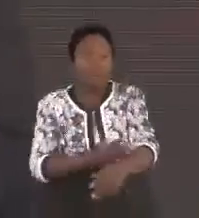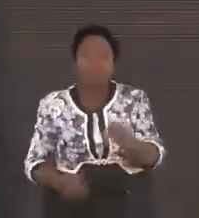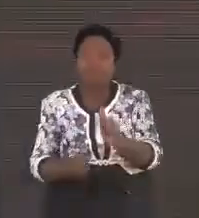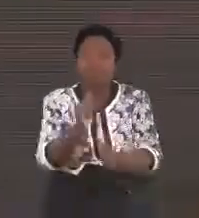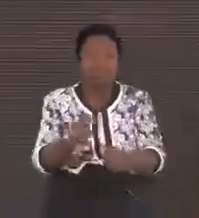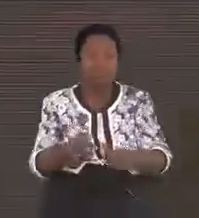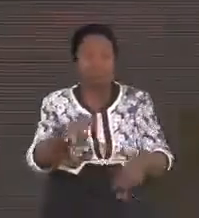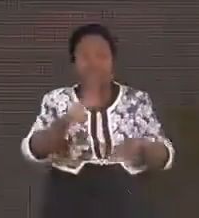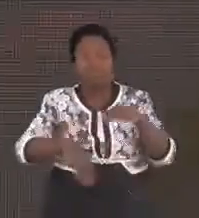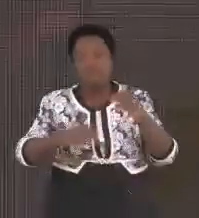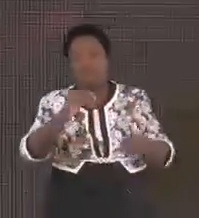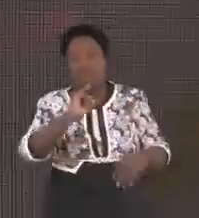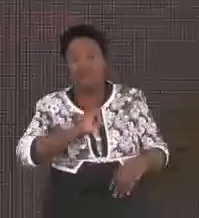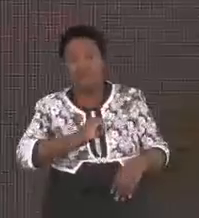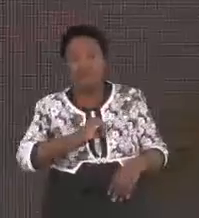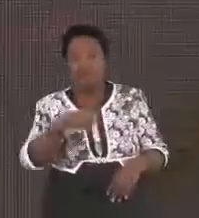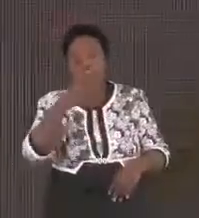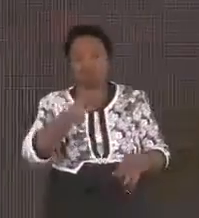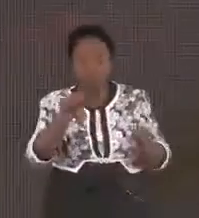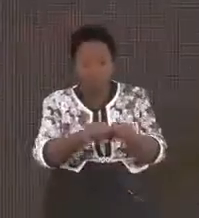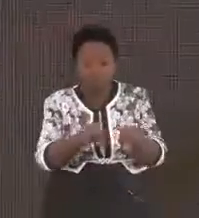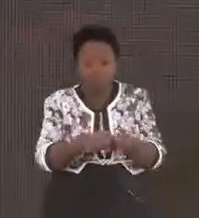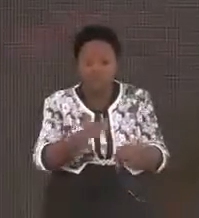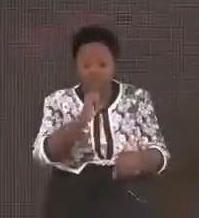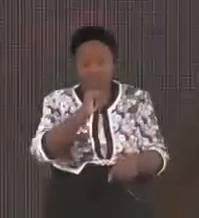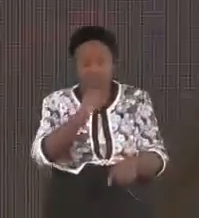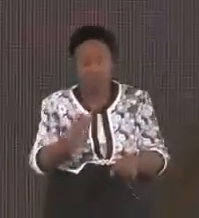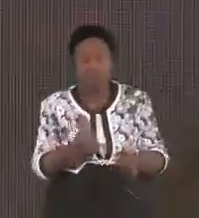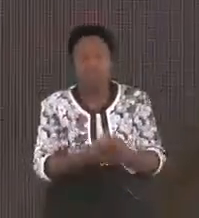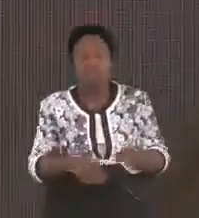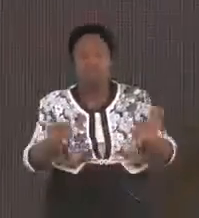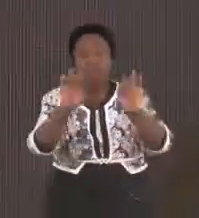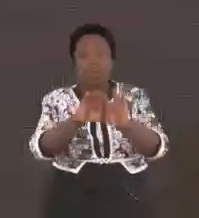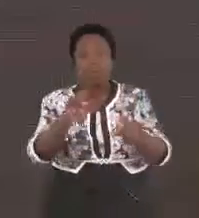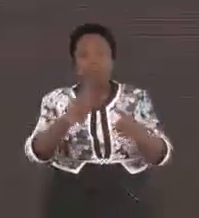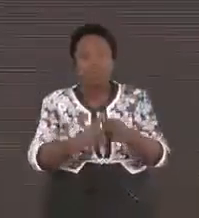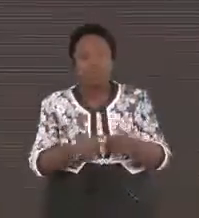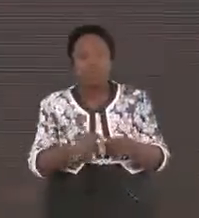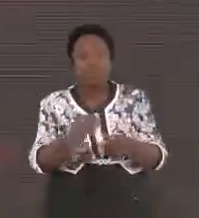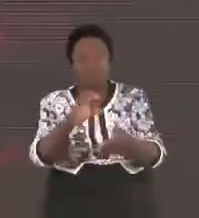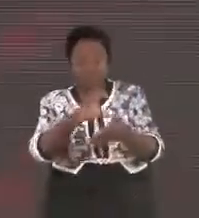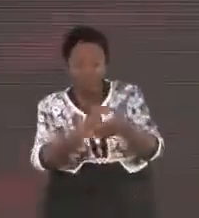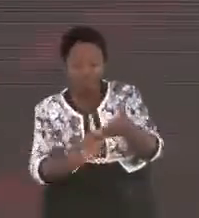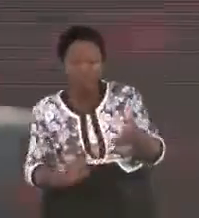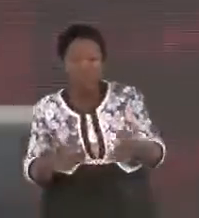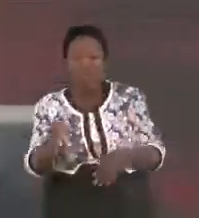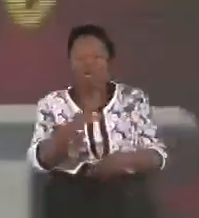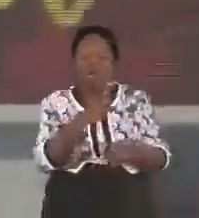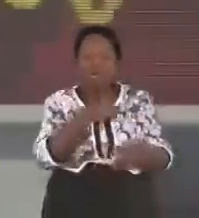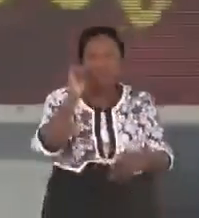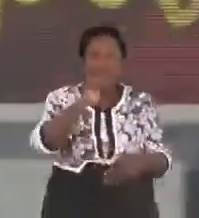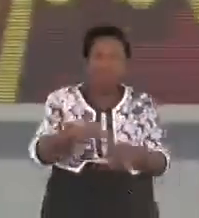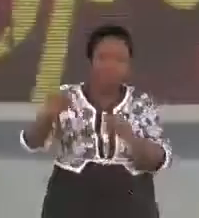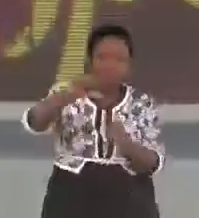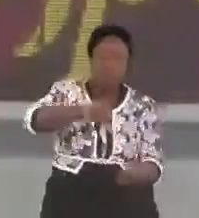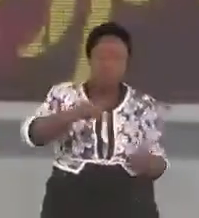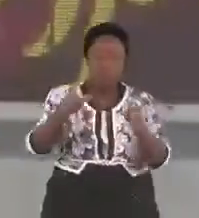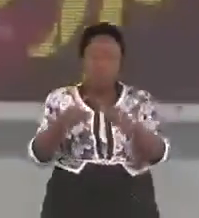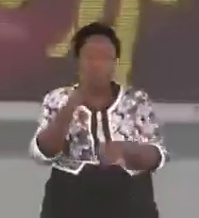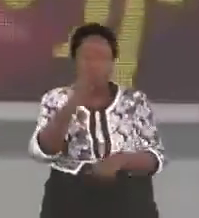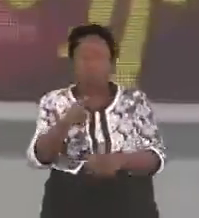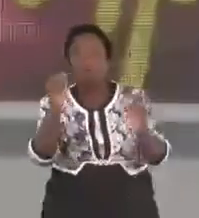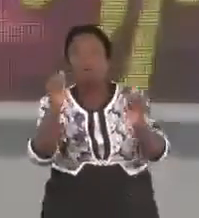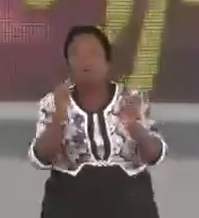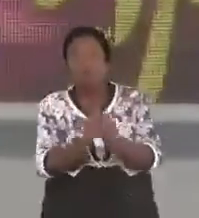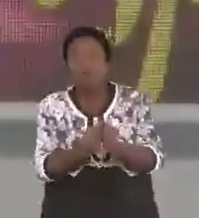shoes i am not worthy to to bear he shall baptize you with the